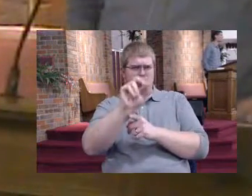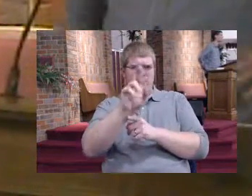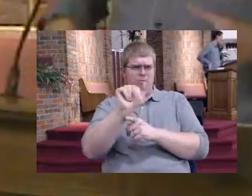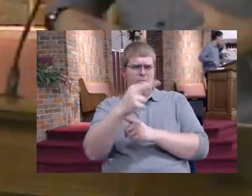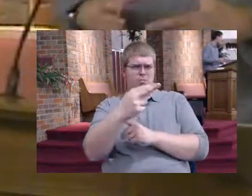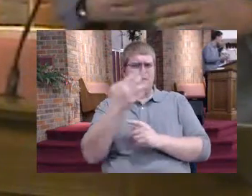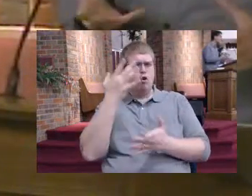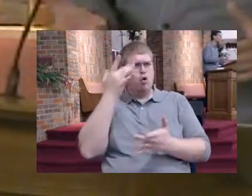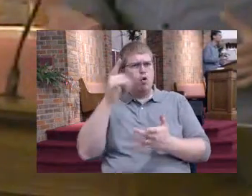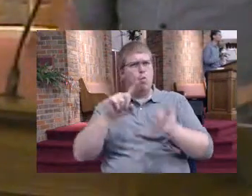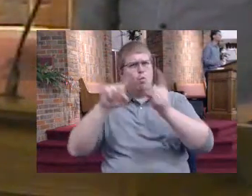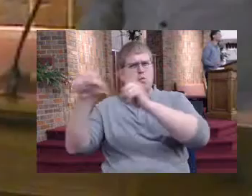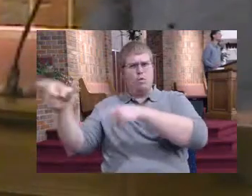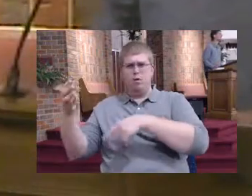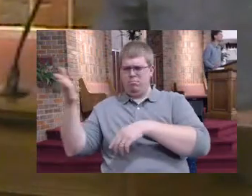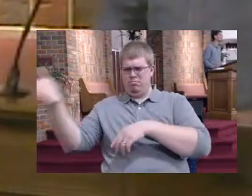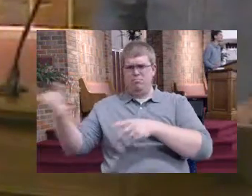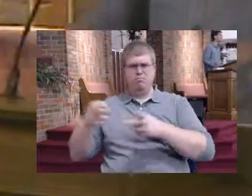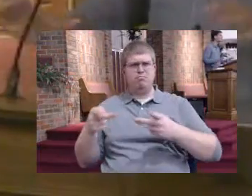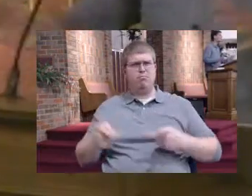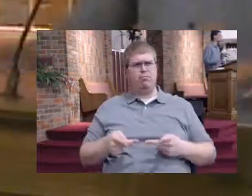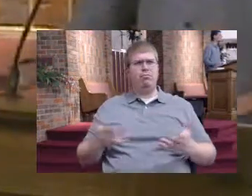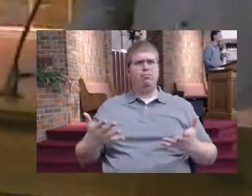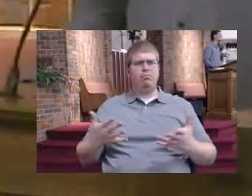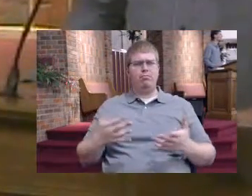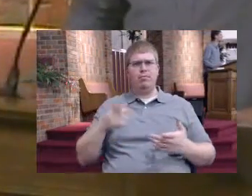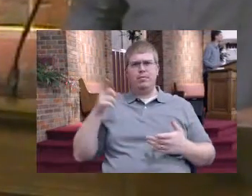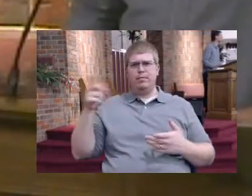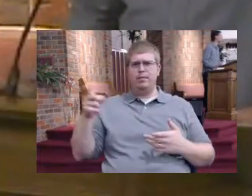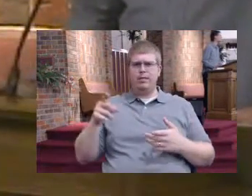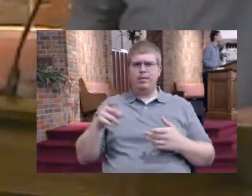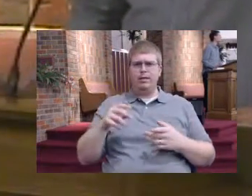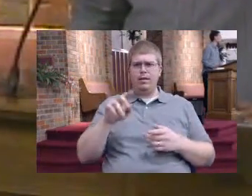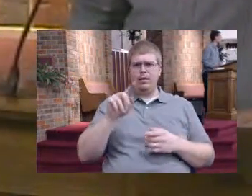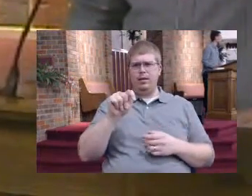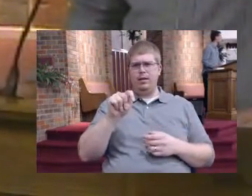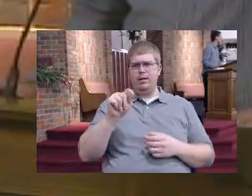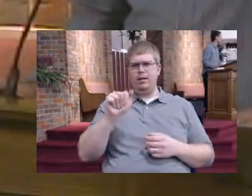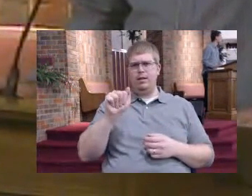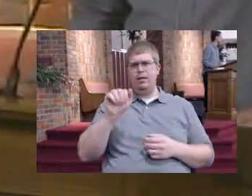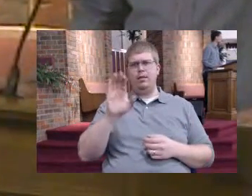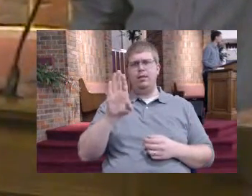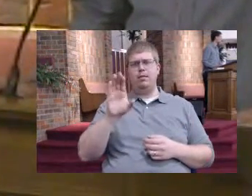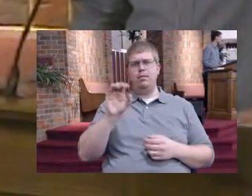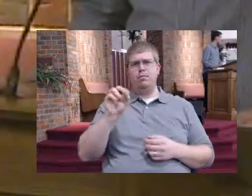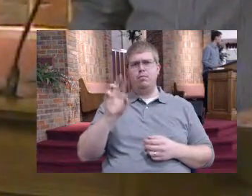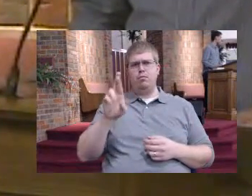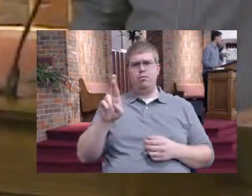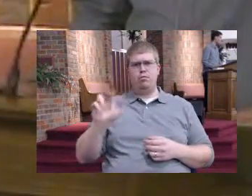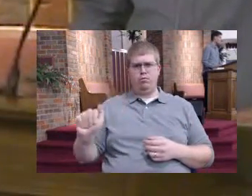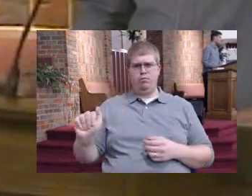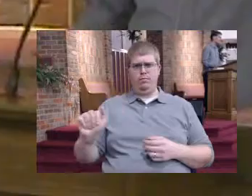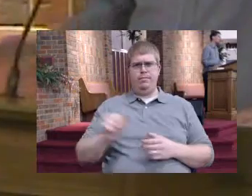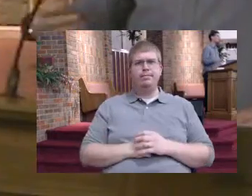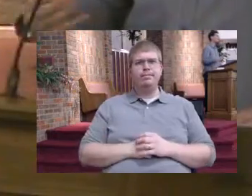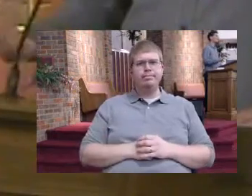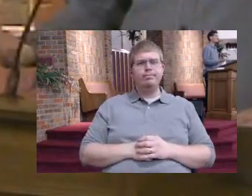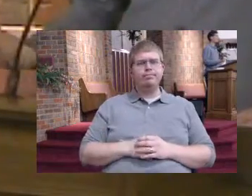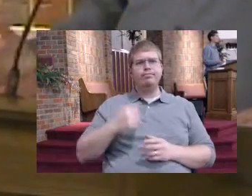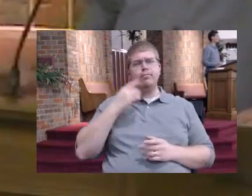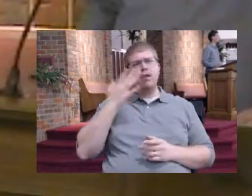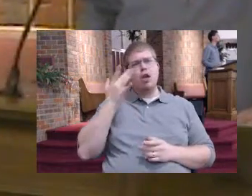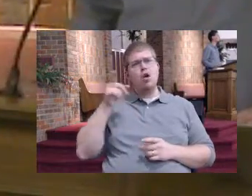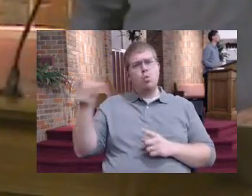this place in the middle of Tanzania, a country in the middle of East Africa? Why would you go there specifically? And for our team,